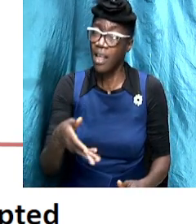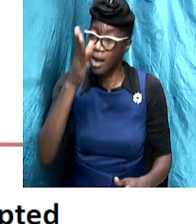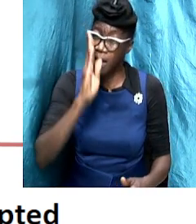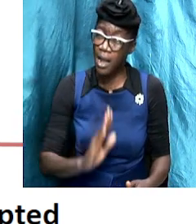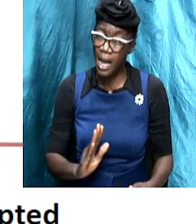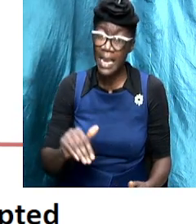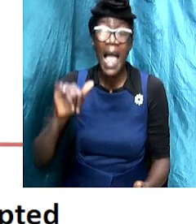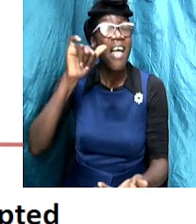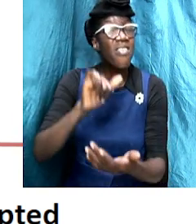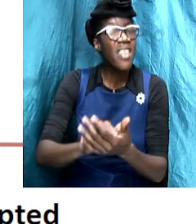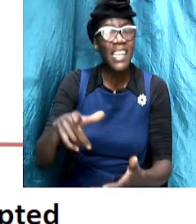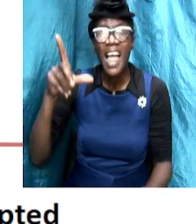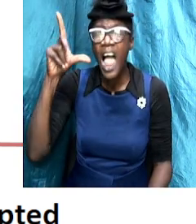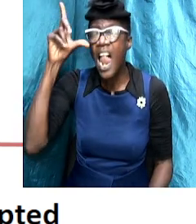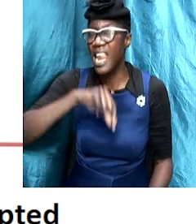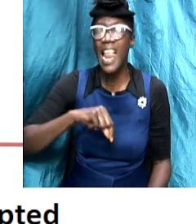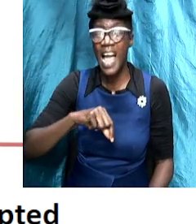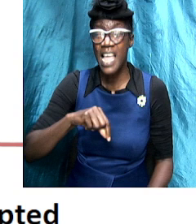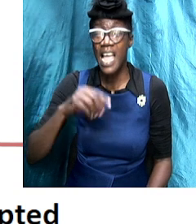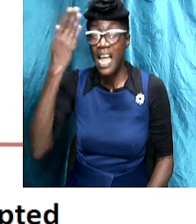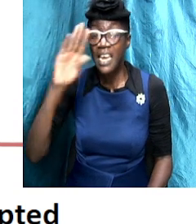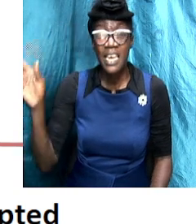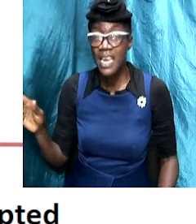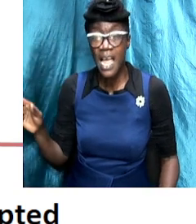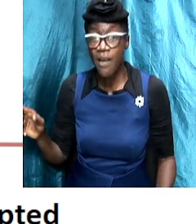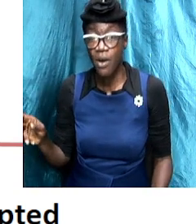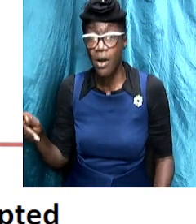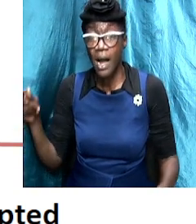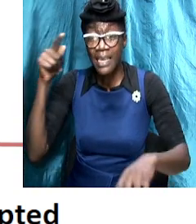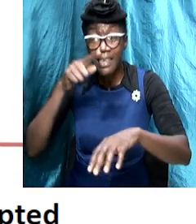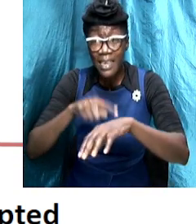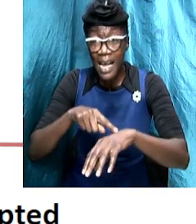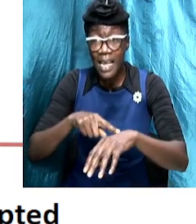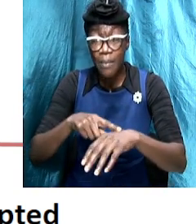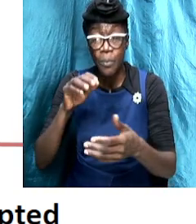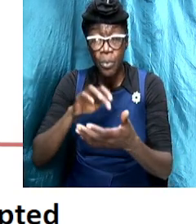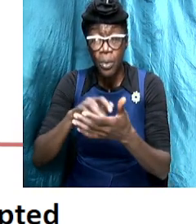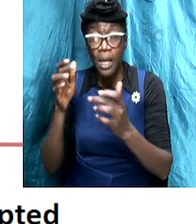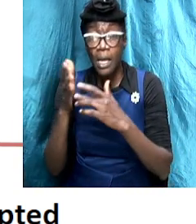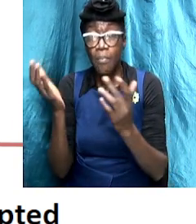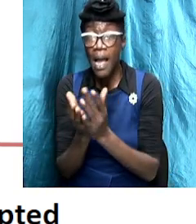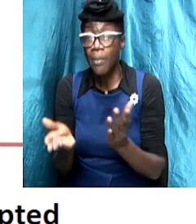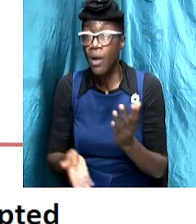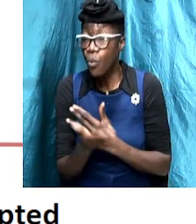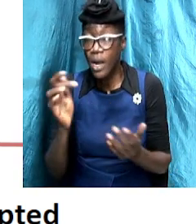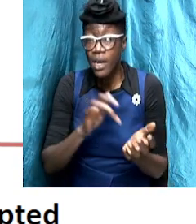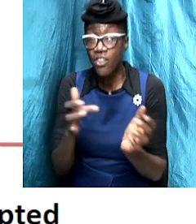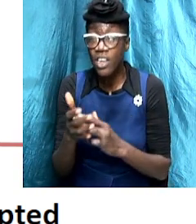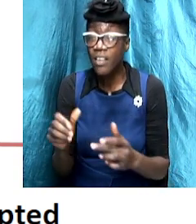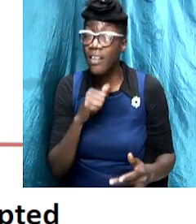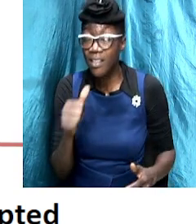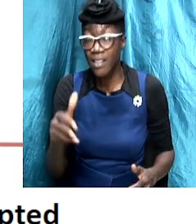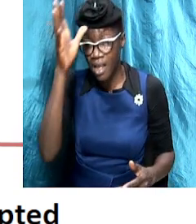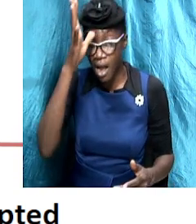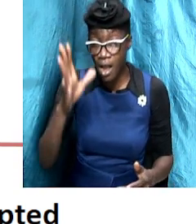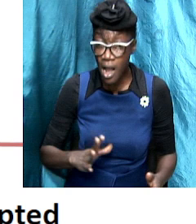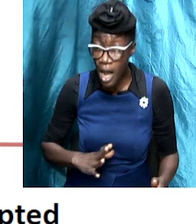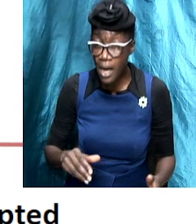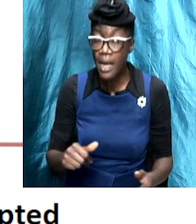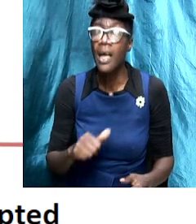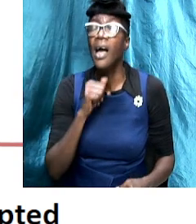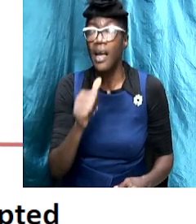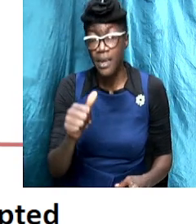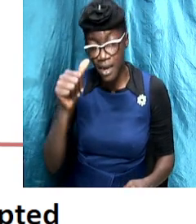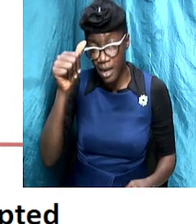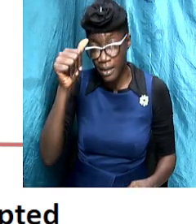humanity. That's a lie. There was never a point in scripture where Jesus was not God and he was not man. If there was a point